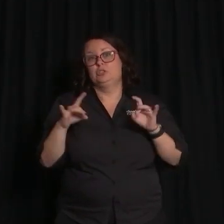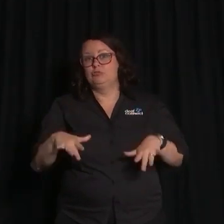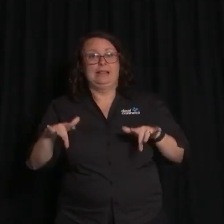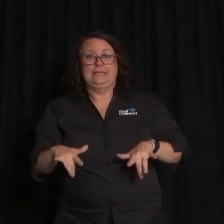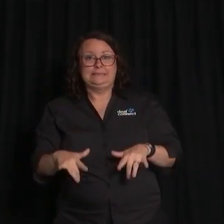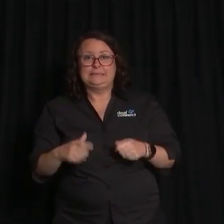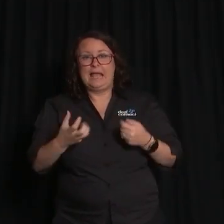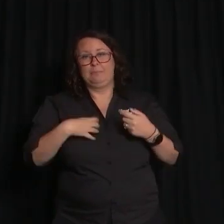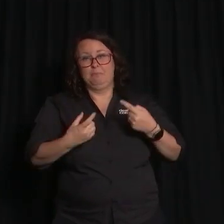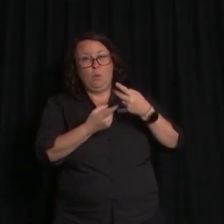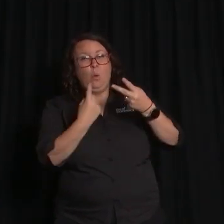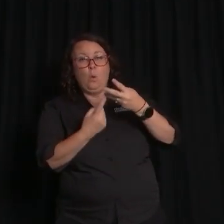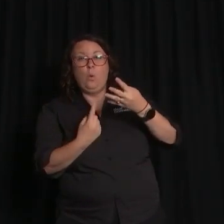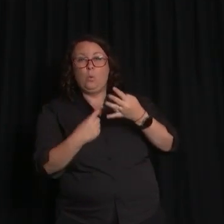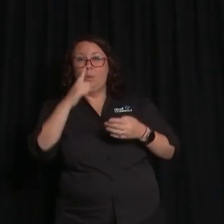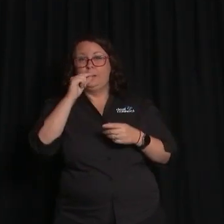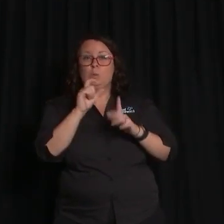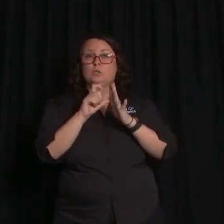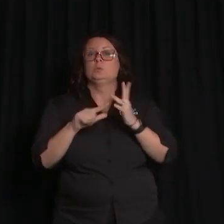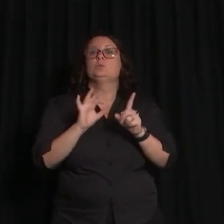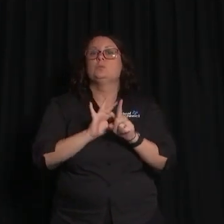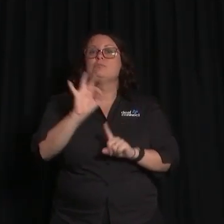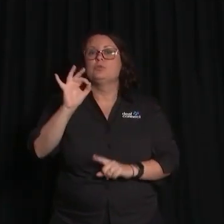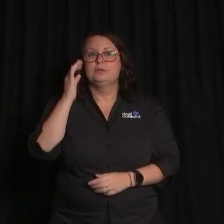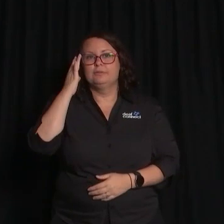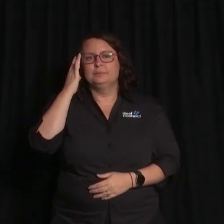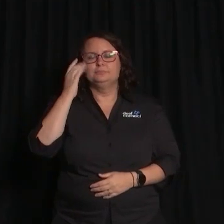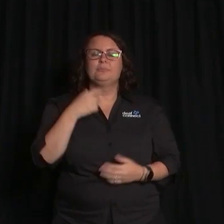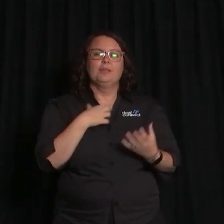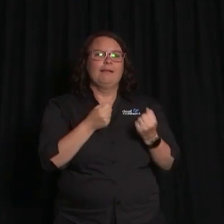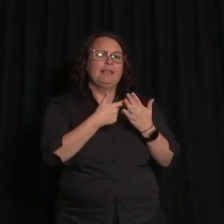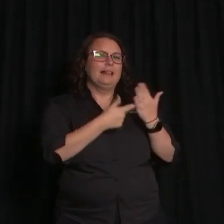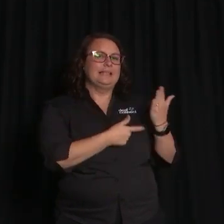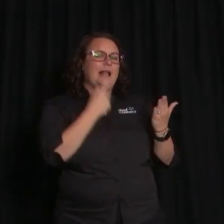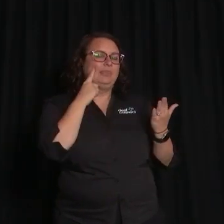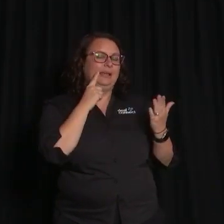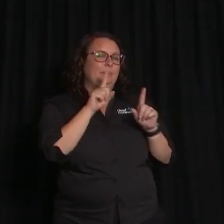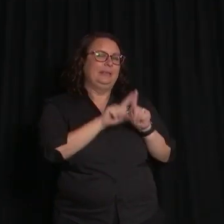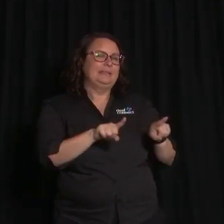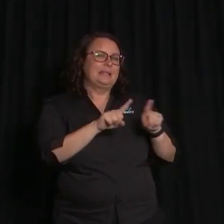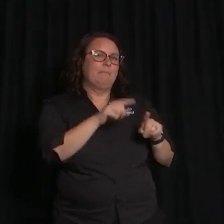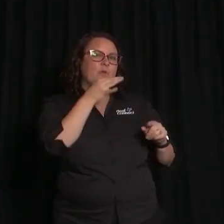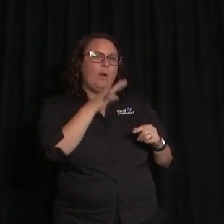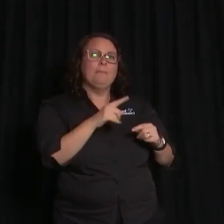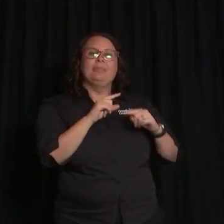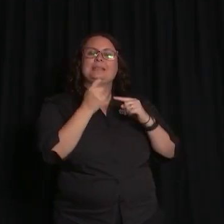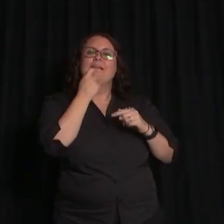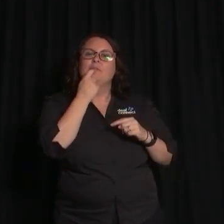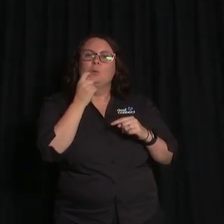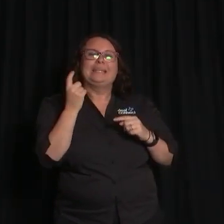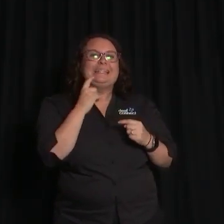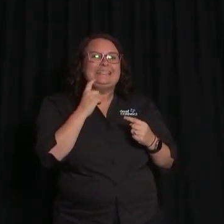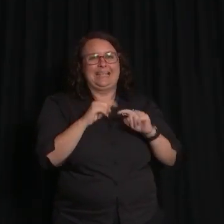could do. The wish list, it'll stay there for a while, but I think we do have low-hanging fruit. What we